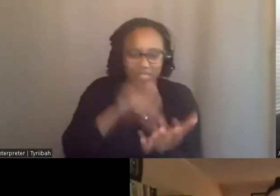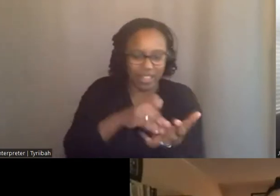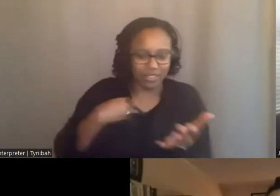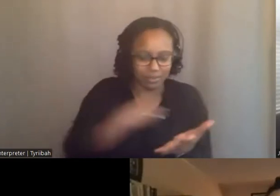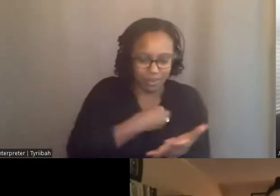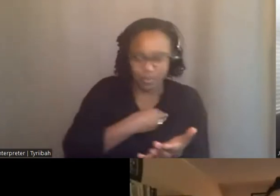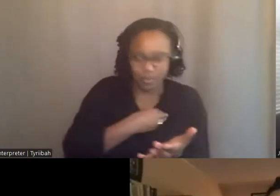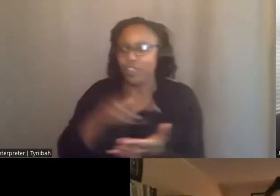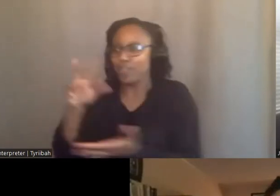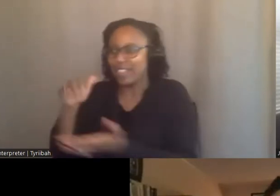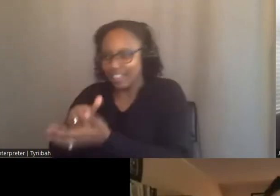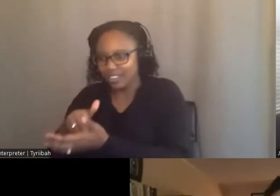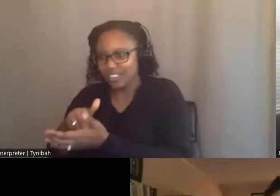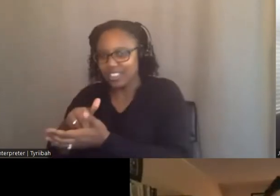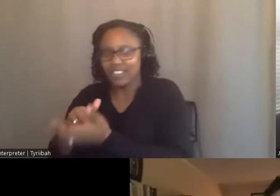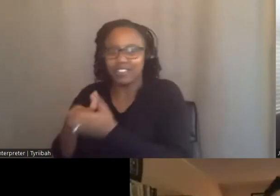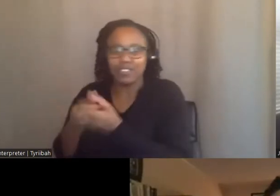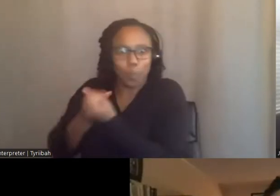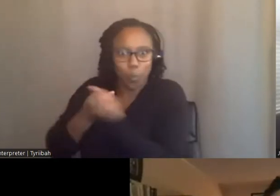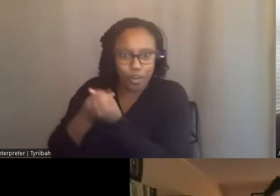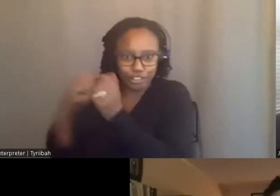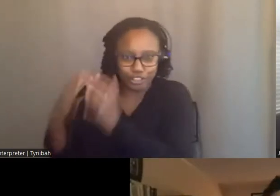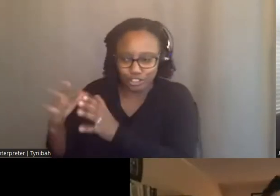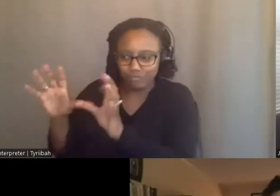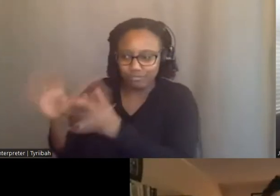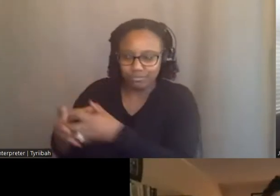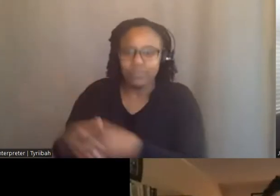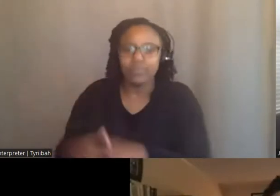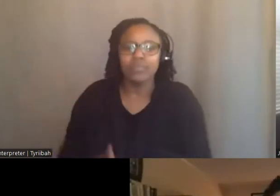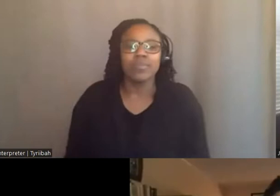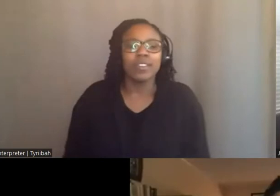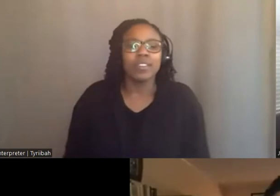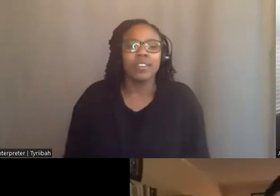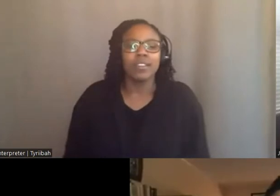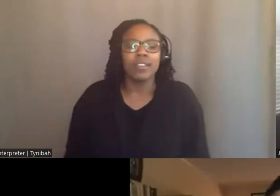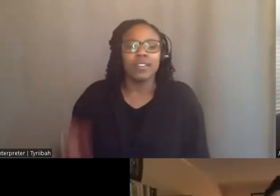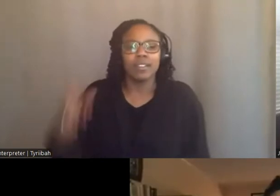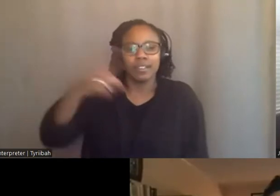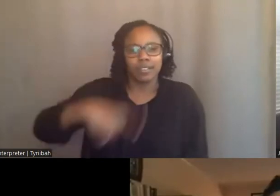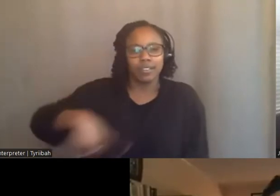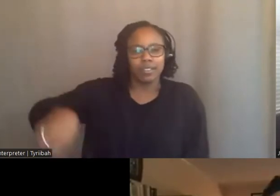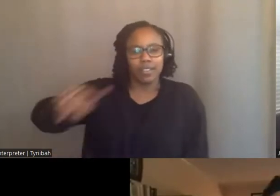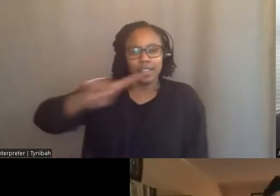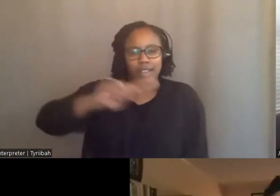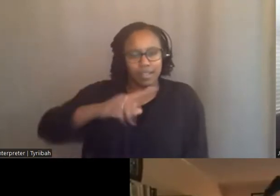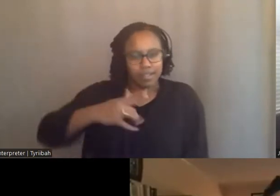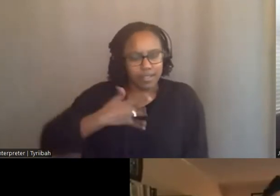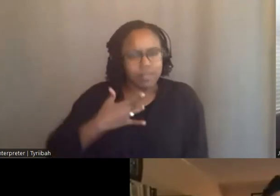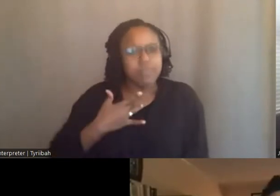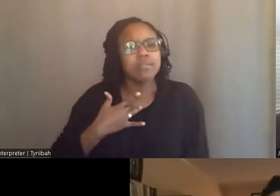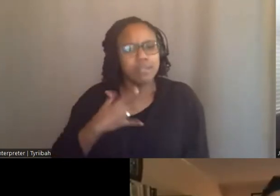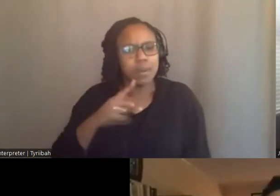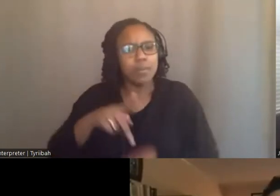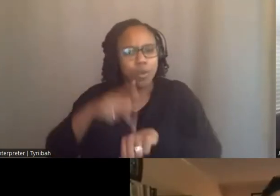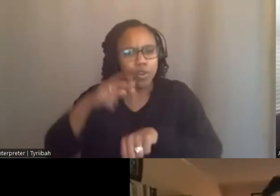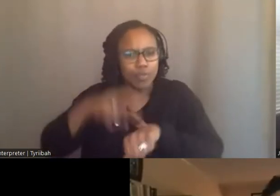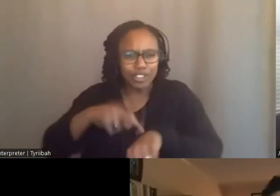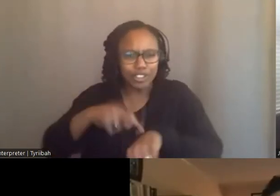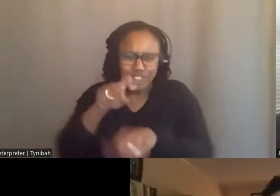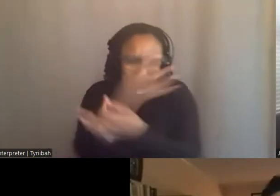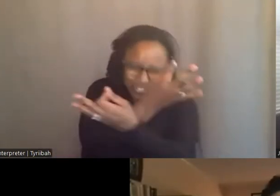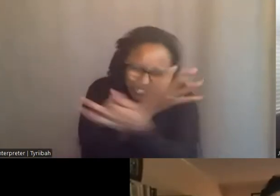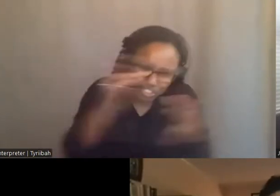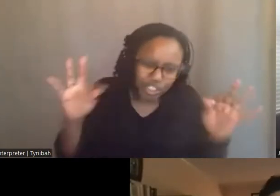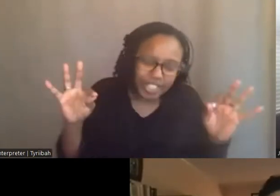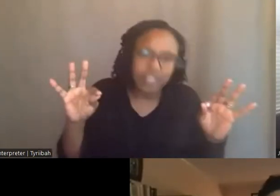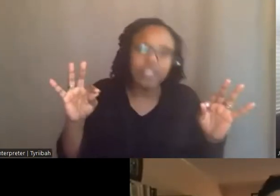They believed that Puerto Rico should be freed. So their major contribution,